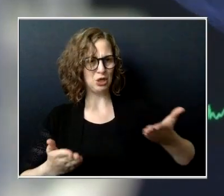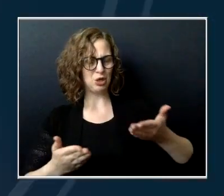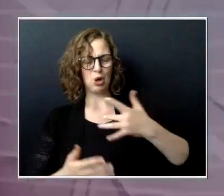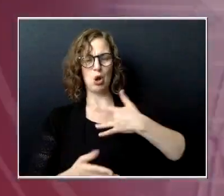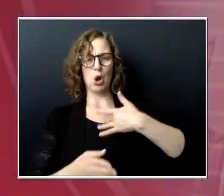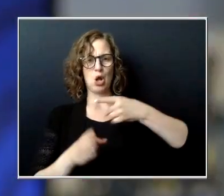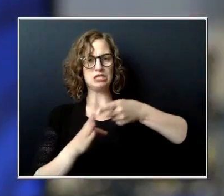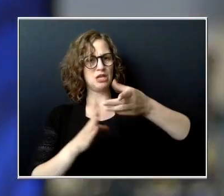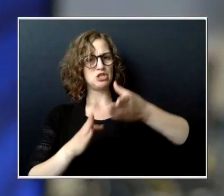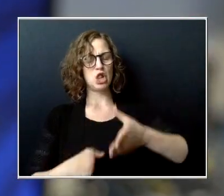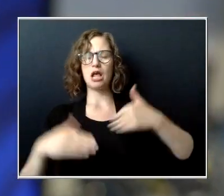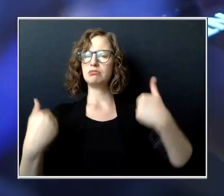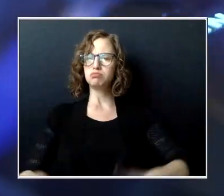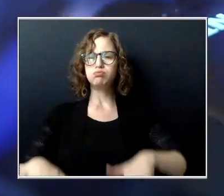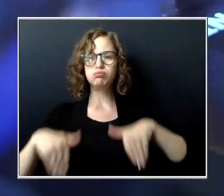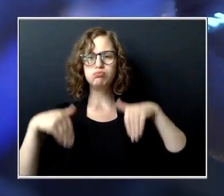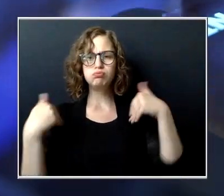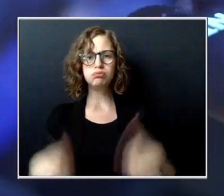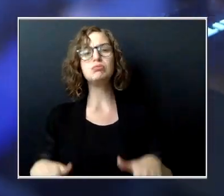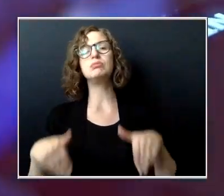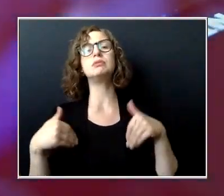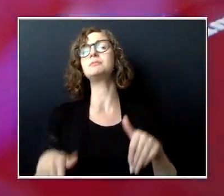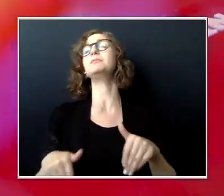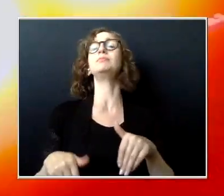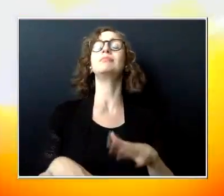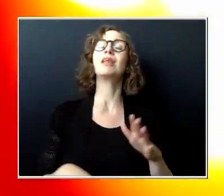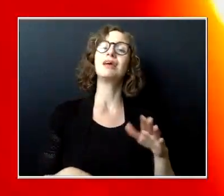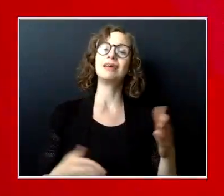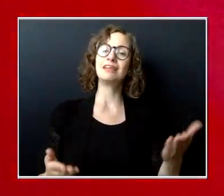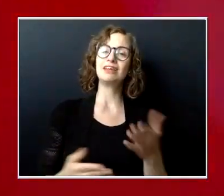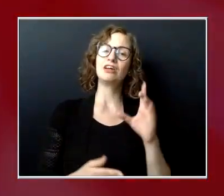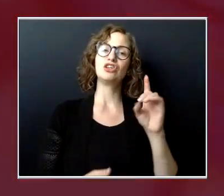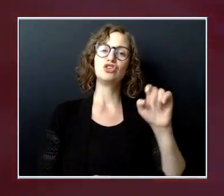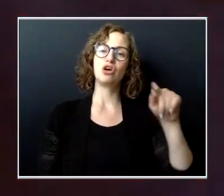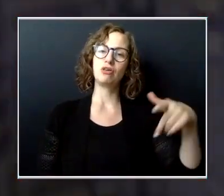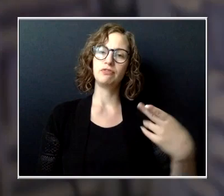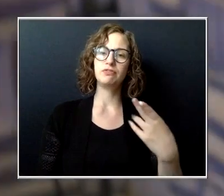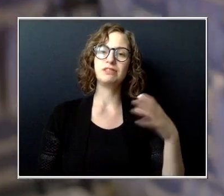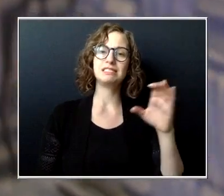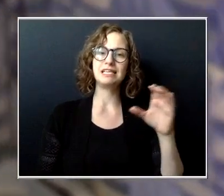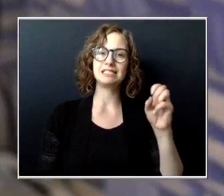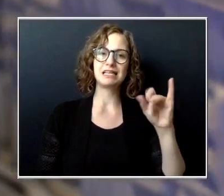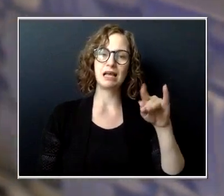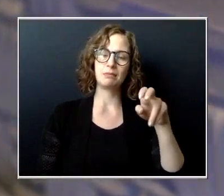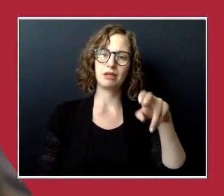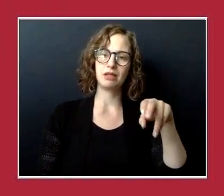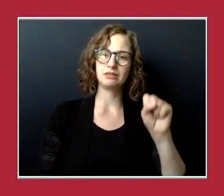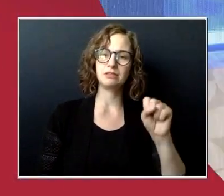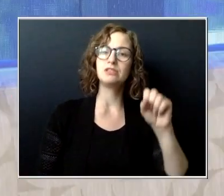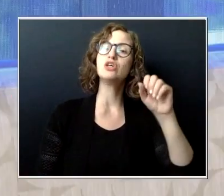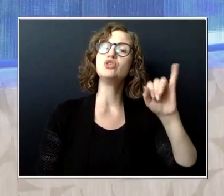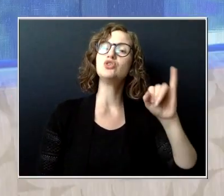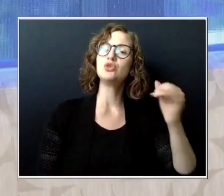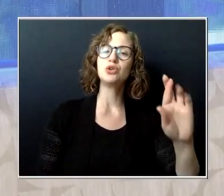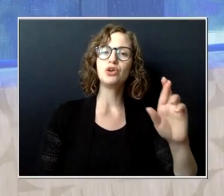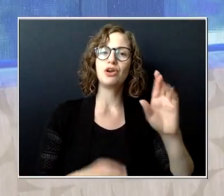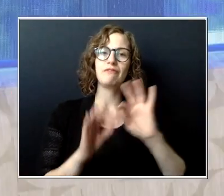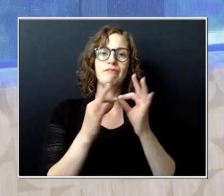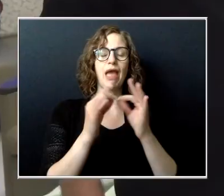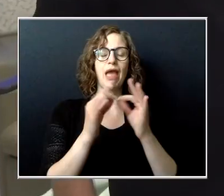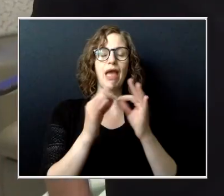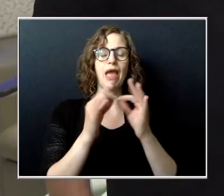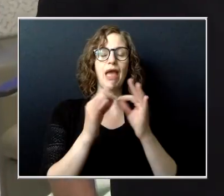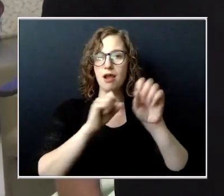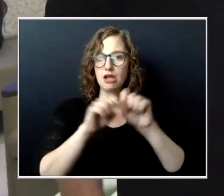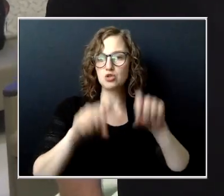just unreal. Stand by to set up show. And the Dolph C. Simons Jr. Family Broadcast Studio. Roll. Always makes you feel like you're the